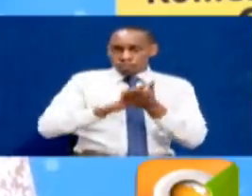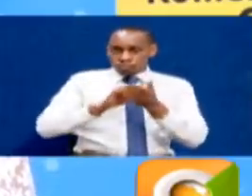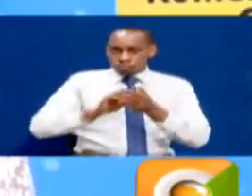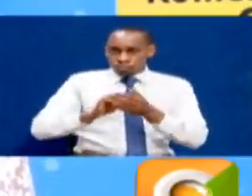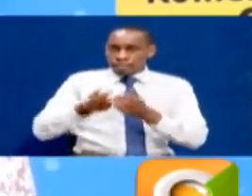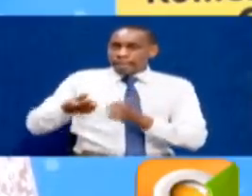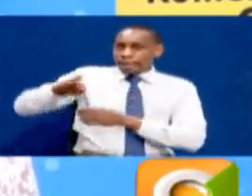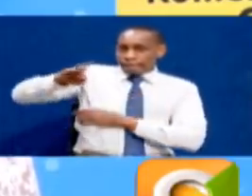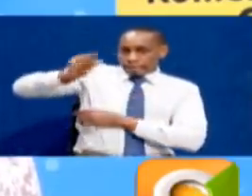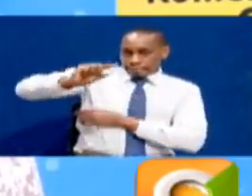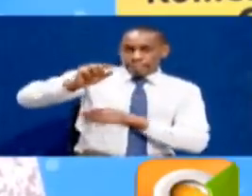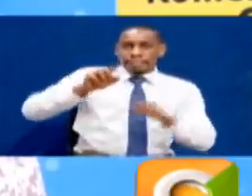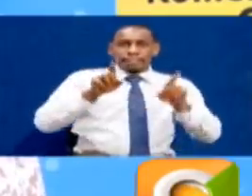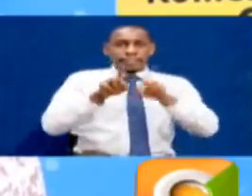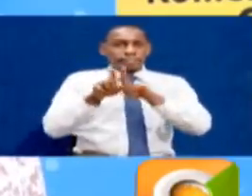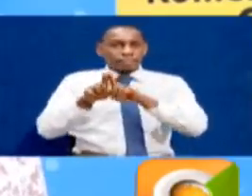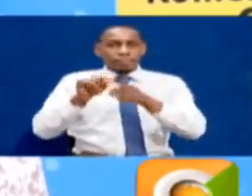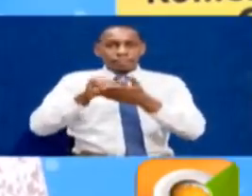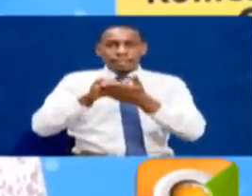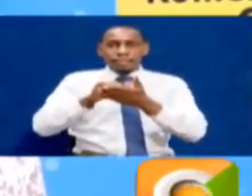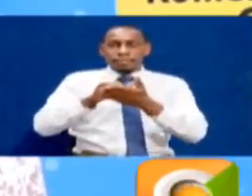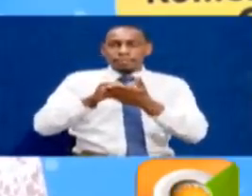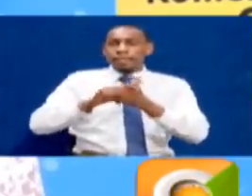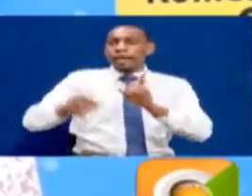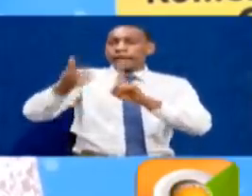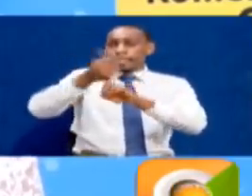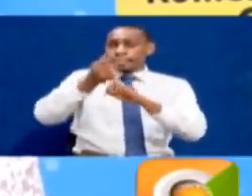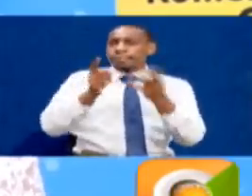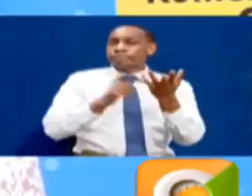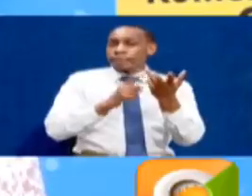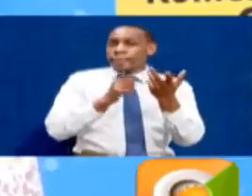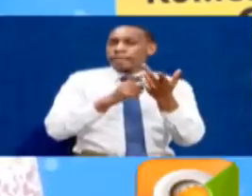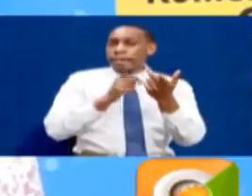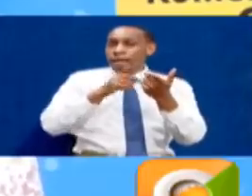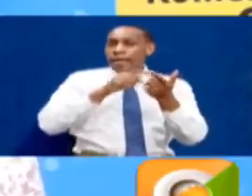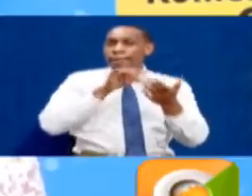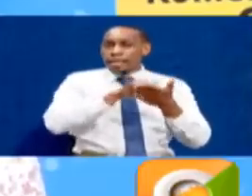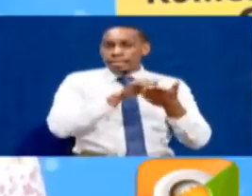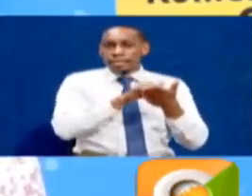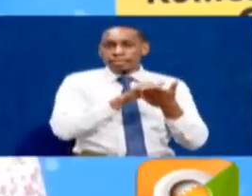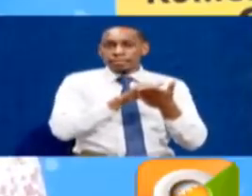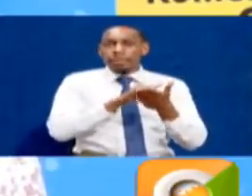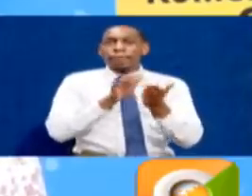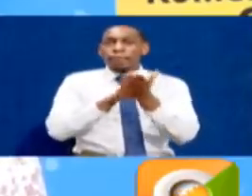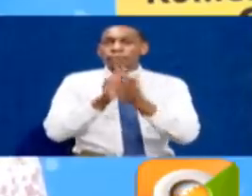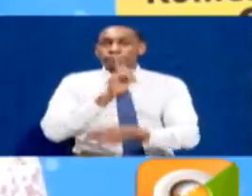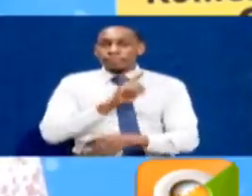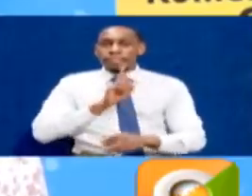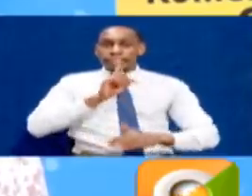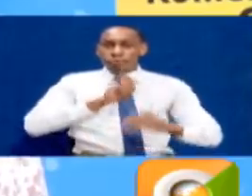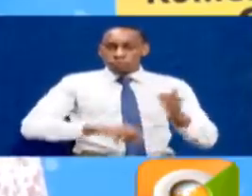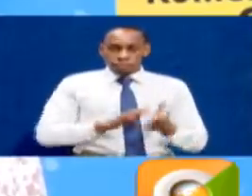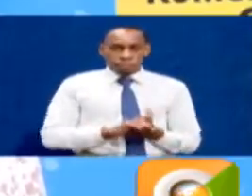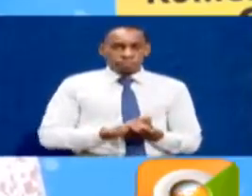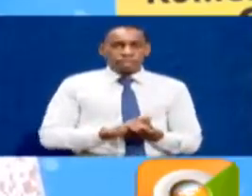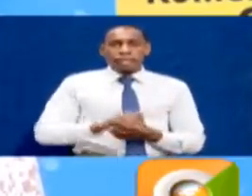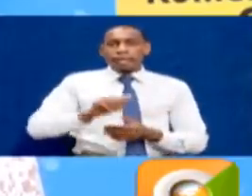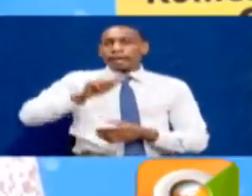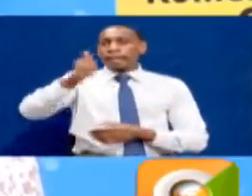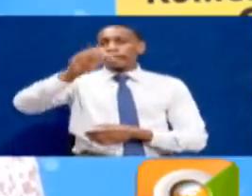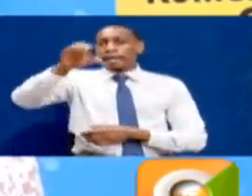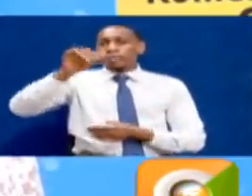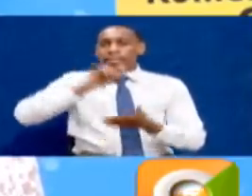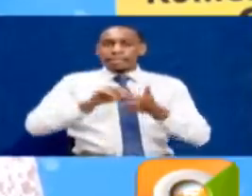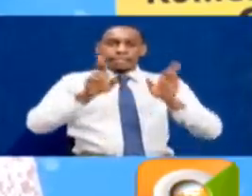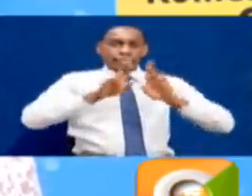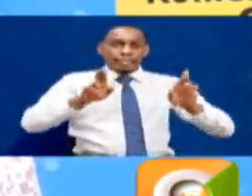up and ensuring that they reach the number that we have proposed. As I said, there are some counties